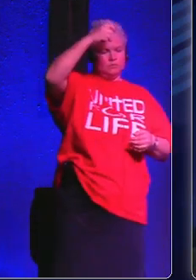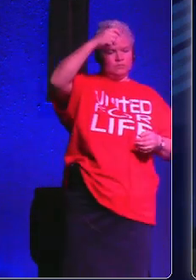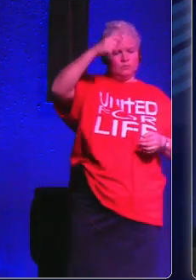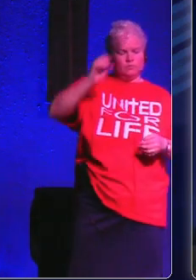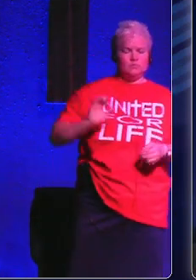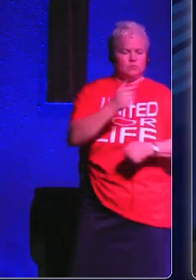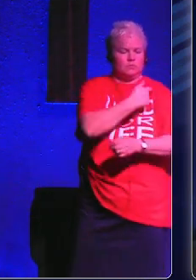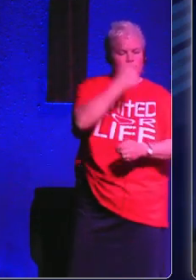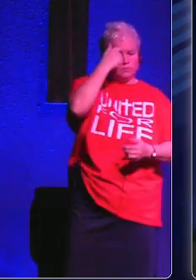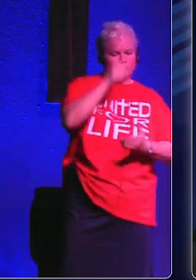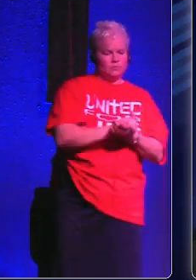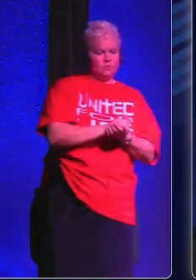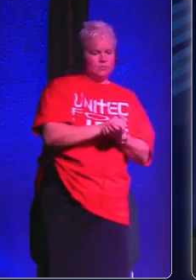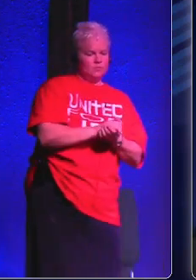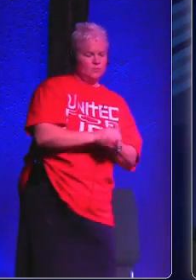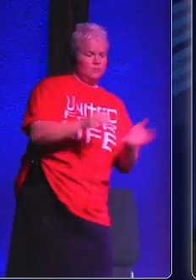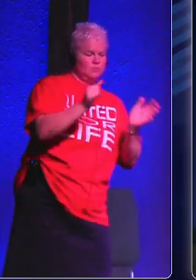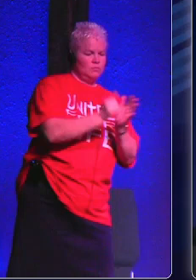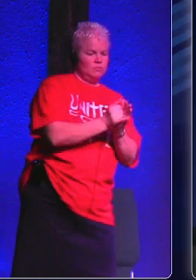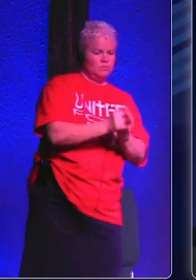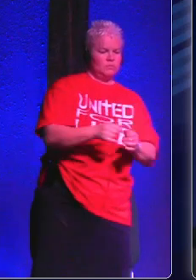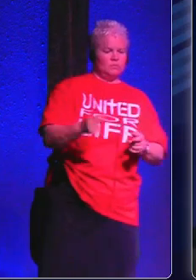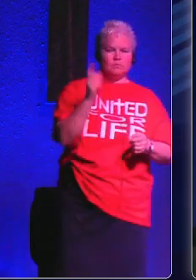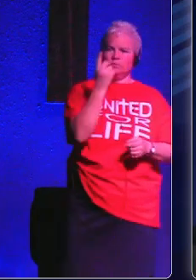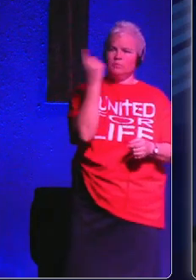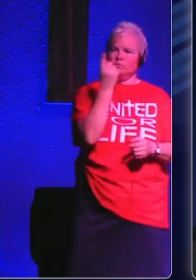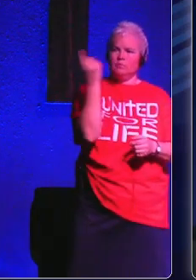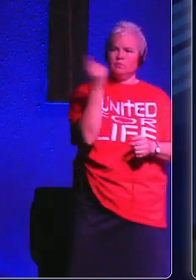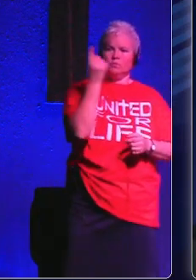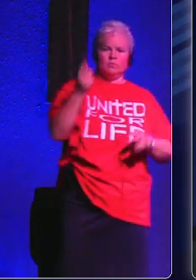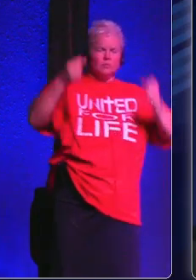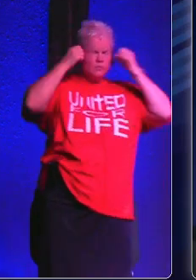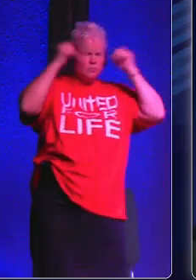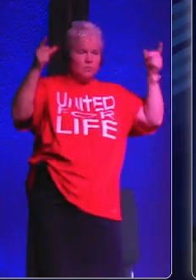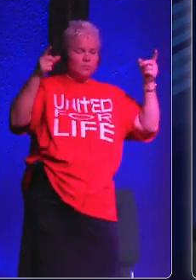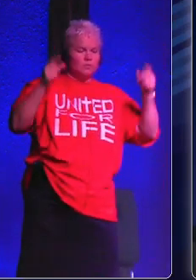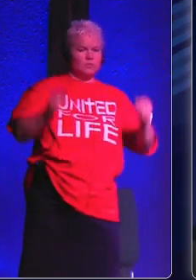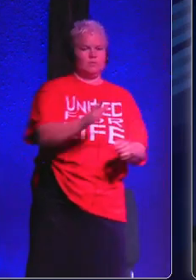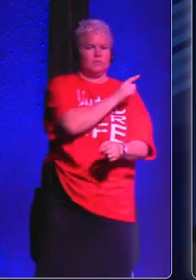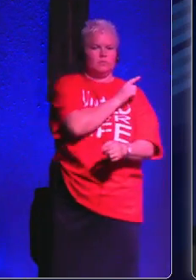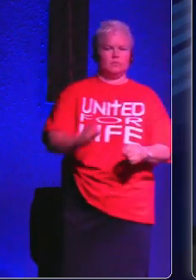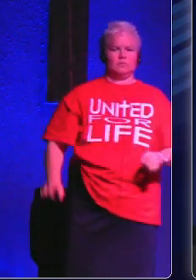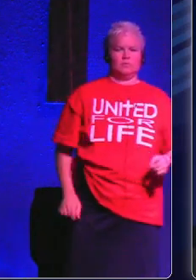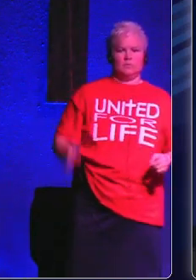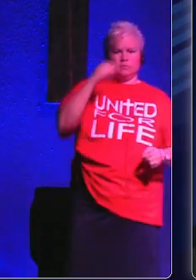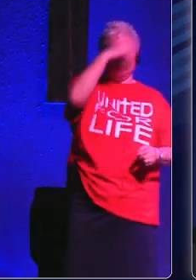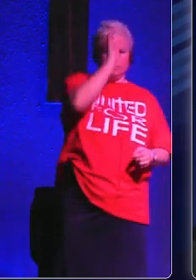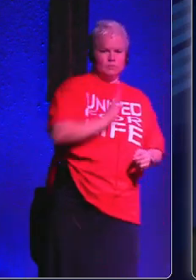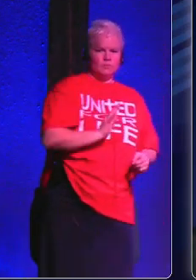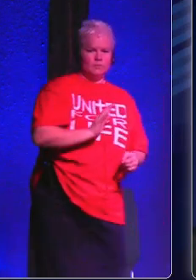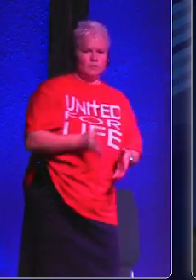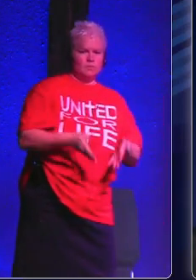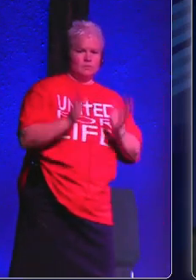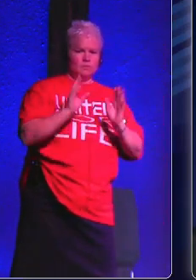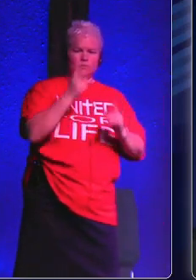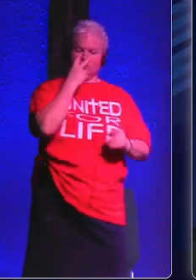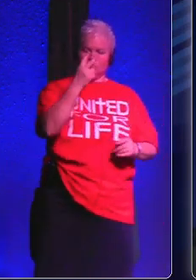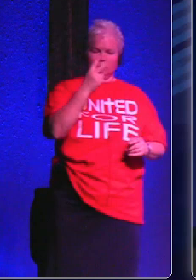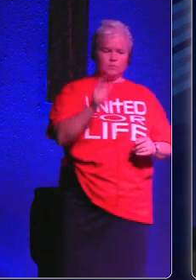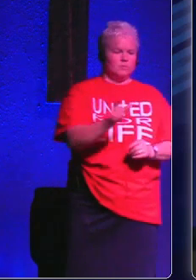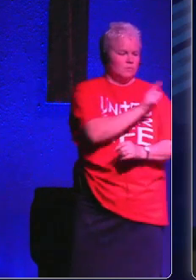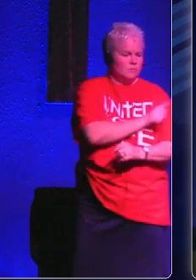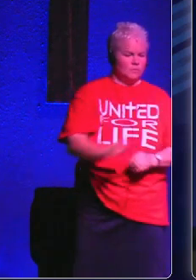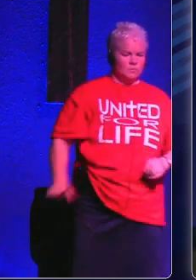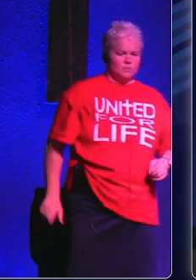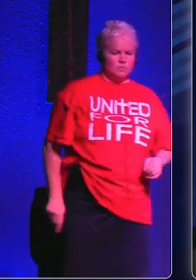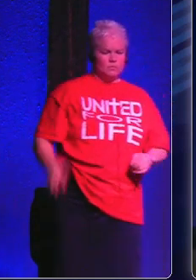we believe that you want to do something amazing. Lord God, however that may look,